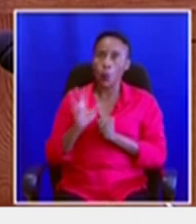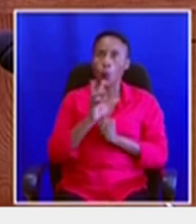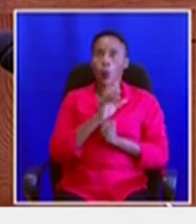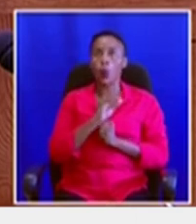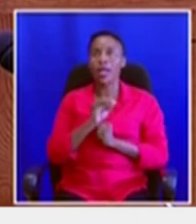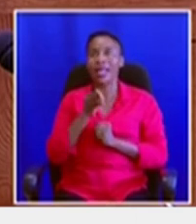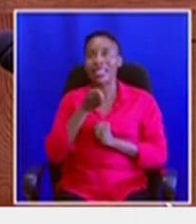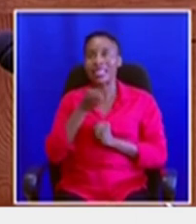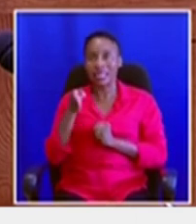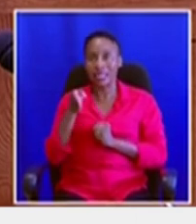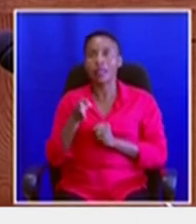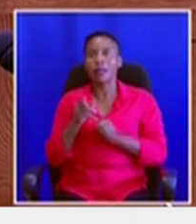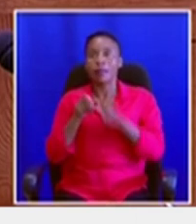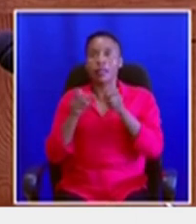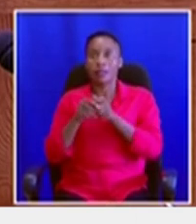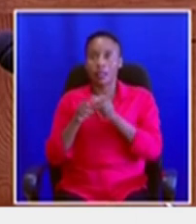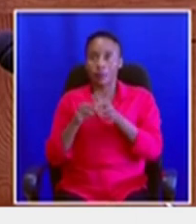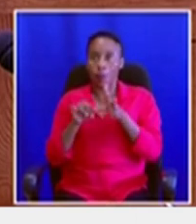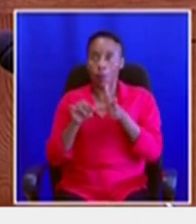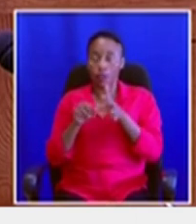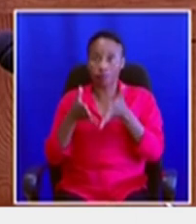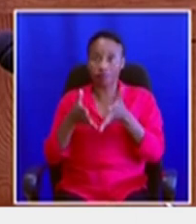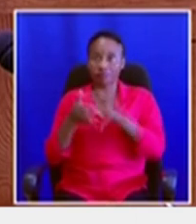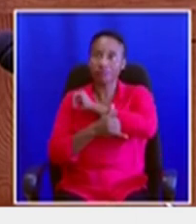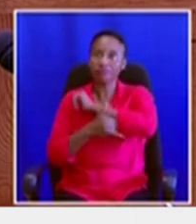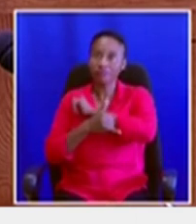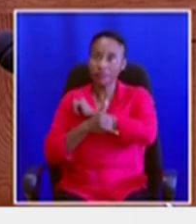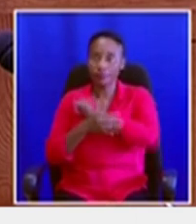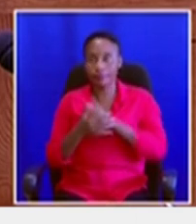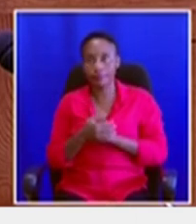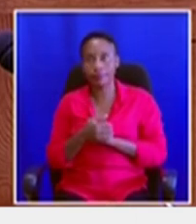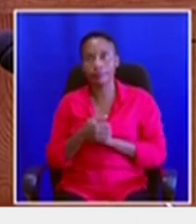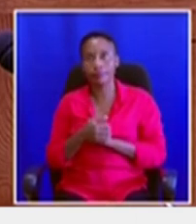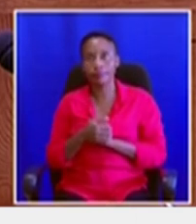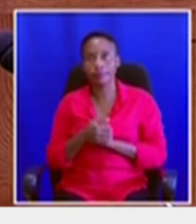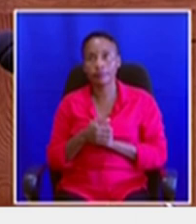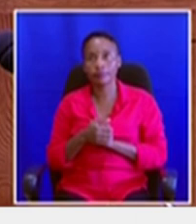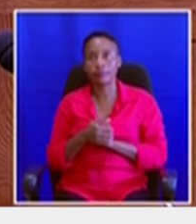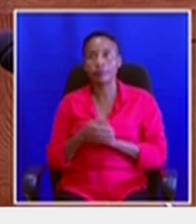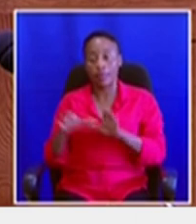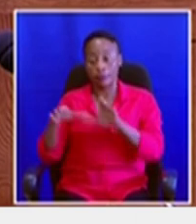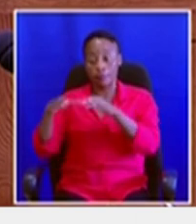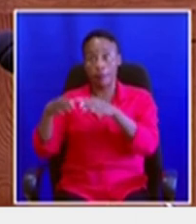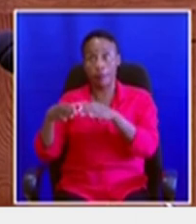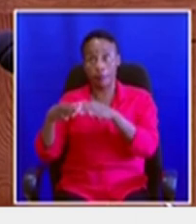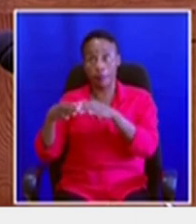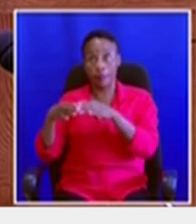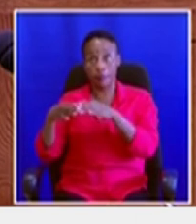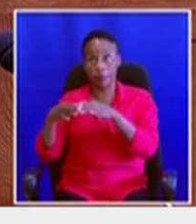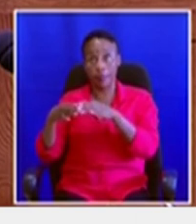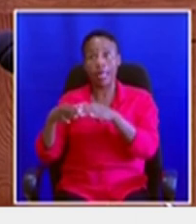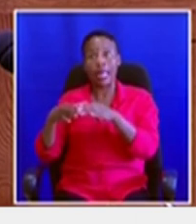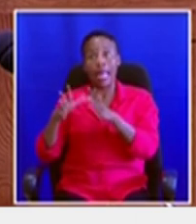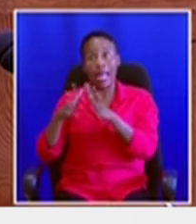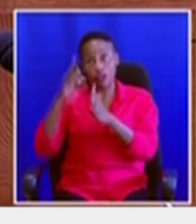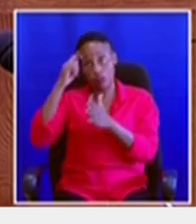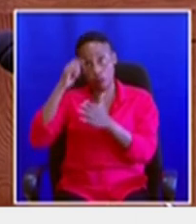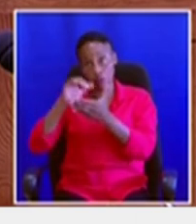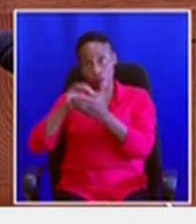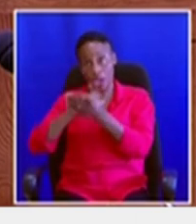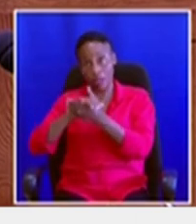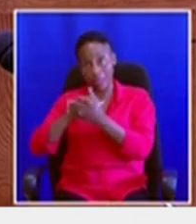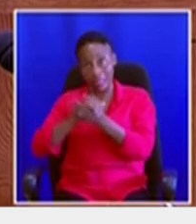and worthy in our past, and applaud that past and promote it